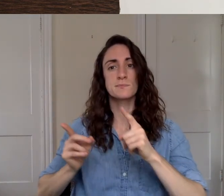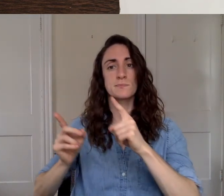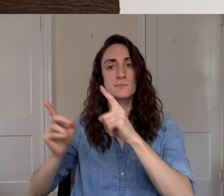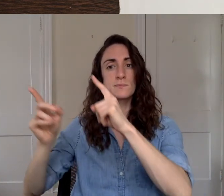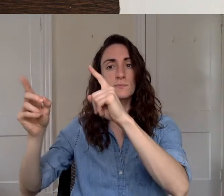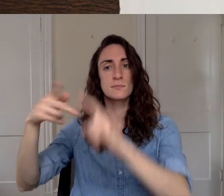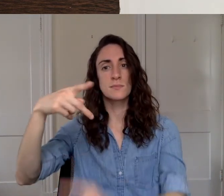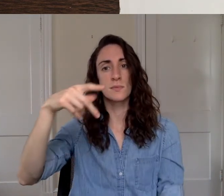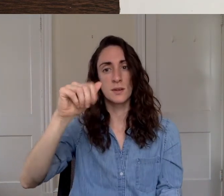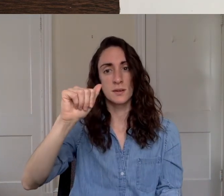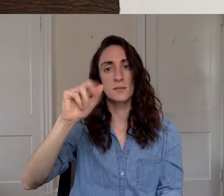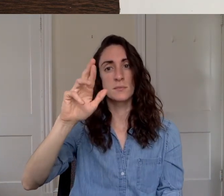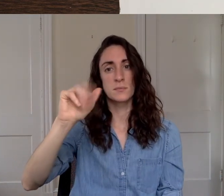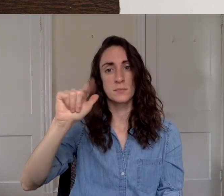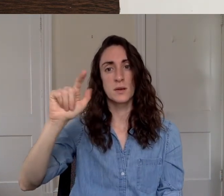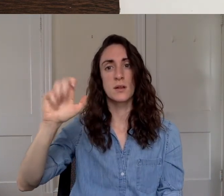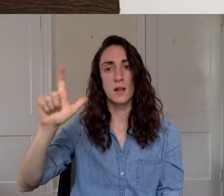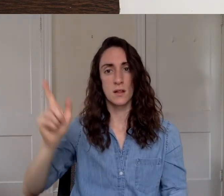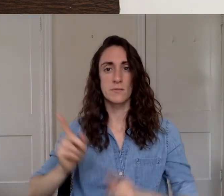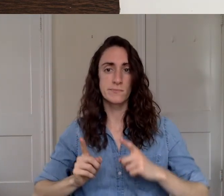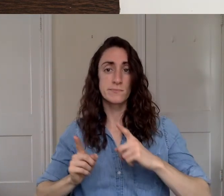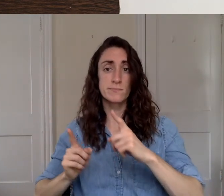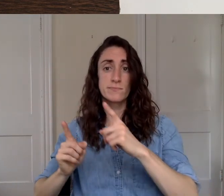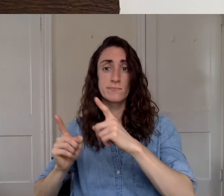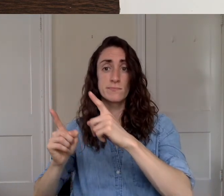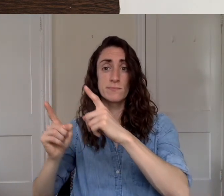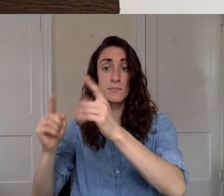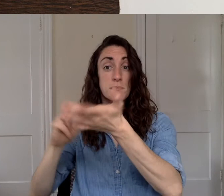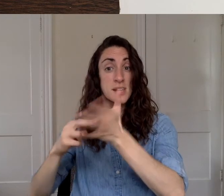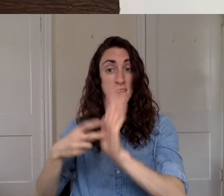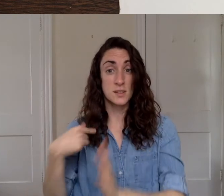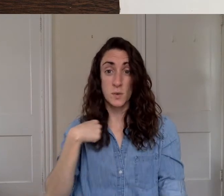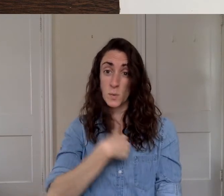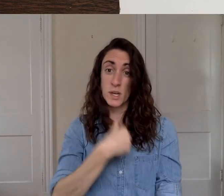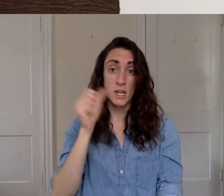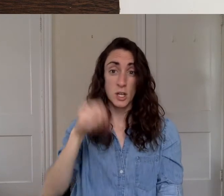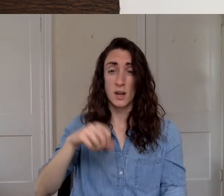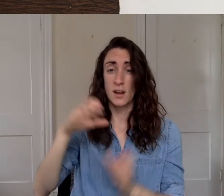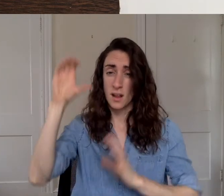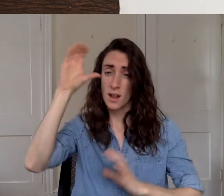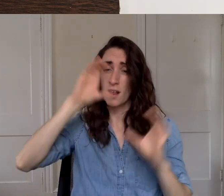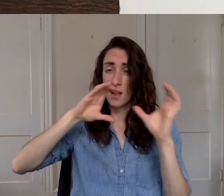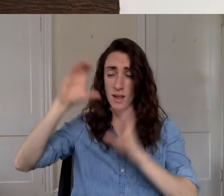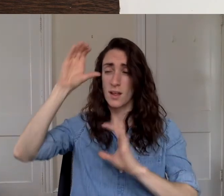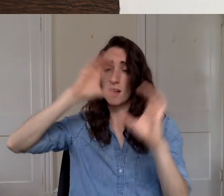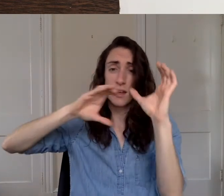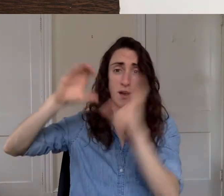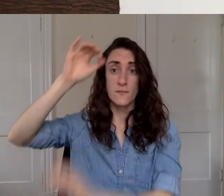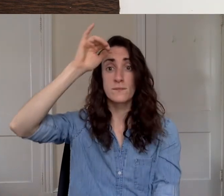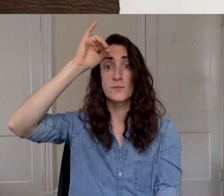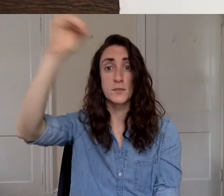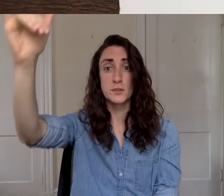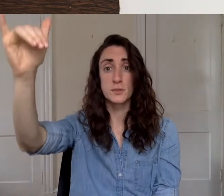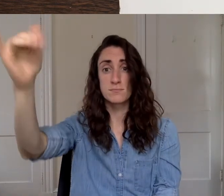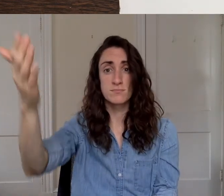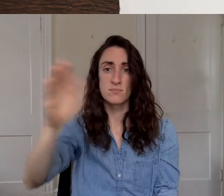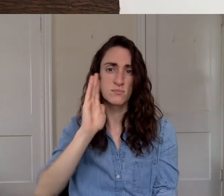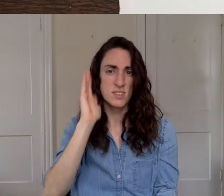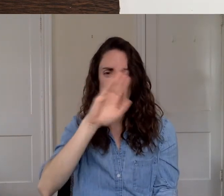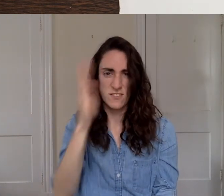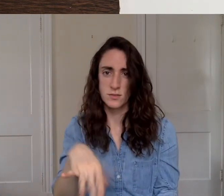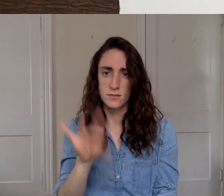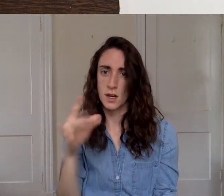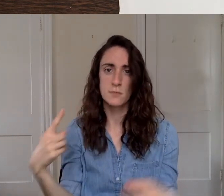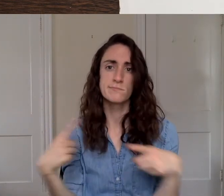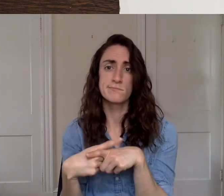so there's no solution to this system of equations. We could look and look for a point of intersection forever. We'd never find it. That's what this wonky answer means.